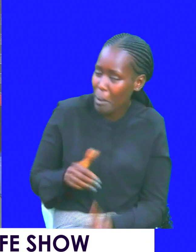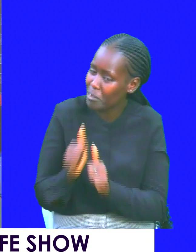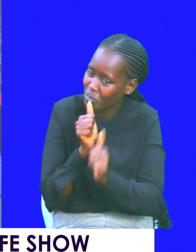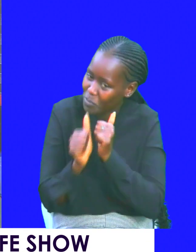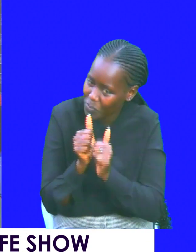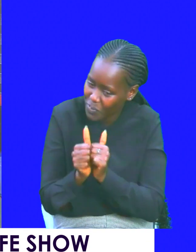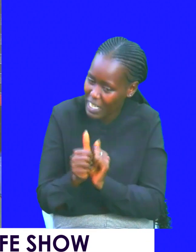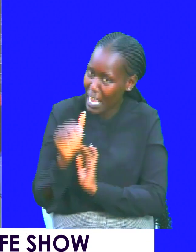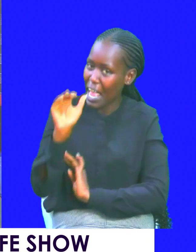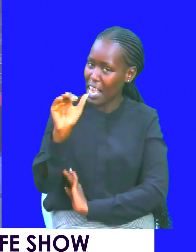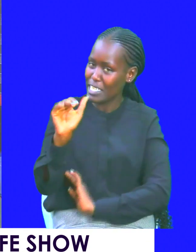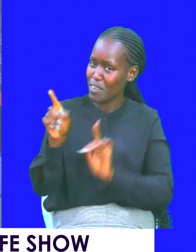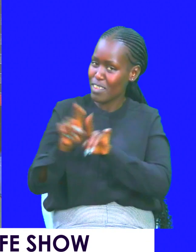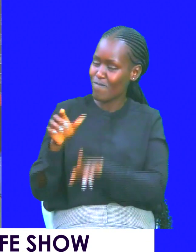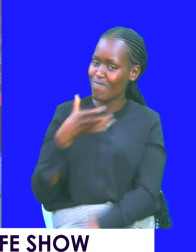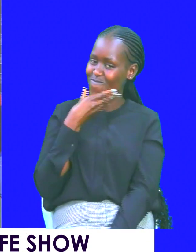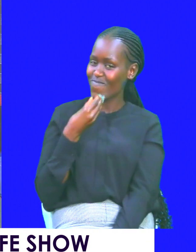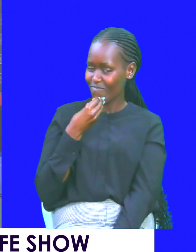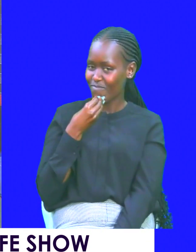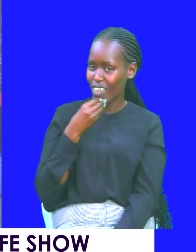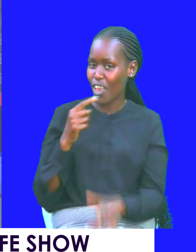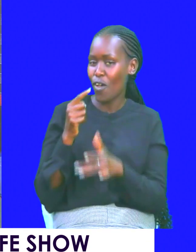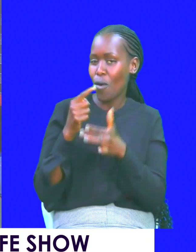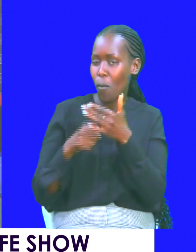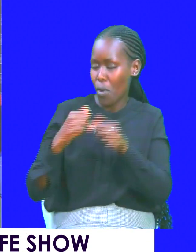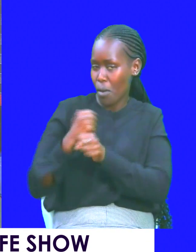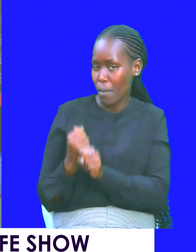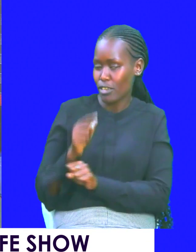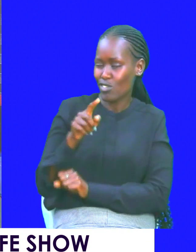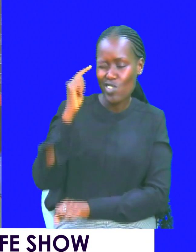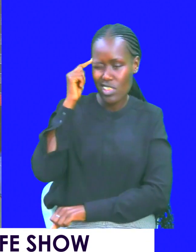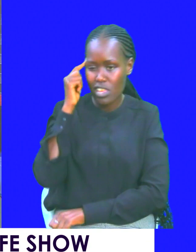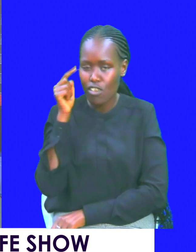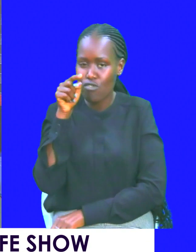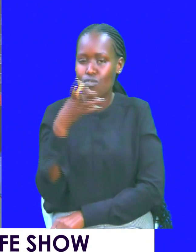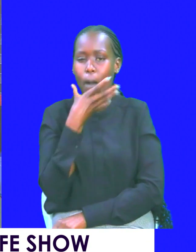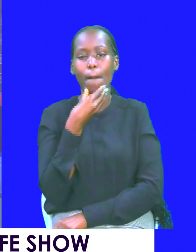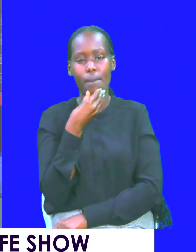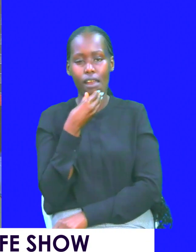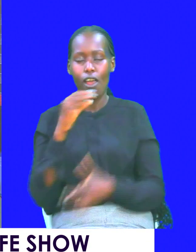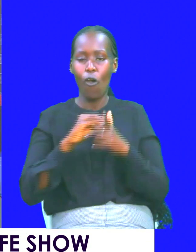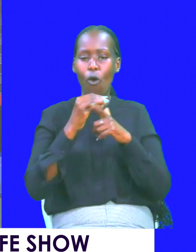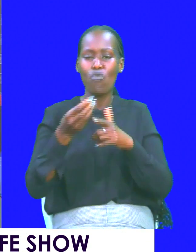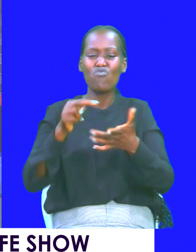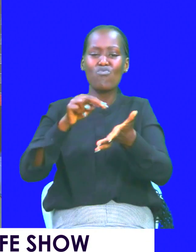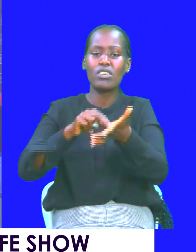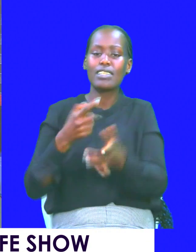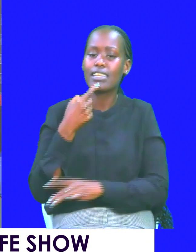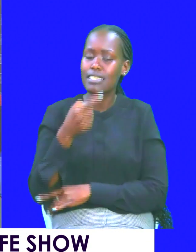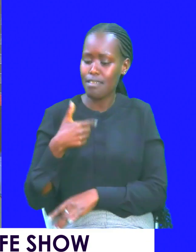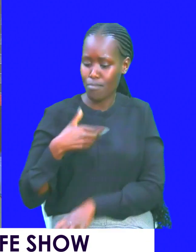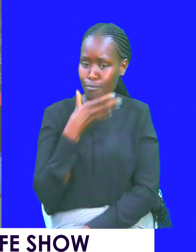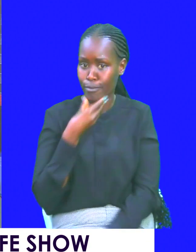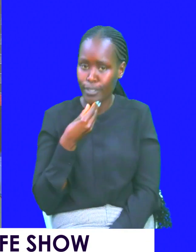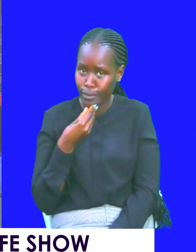Let me ask you as a man, what makes you think you're a man? Or when you stand up and say, I am a